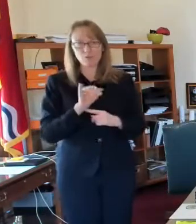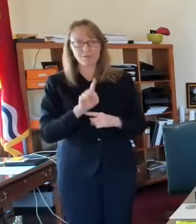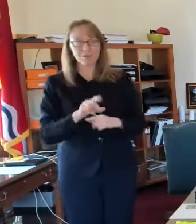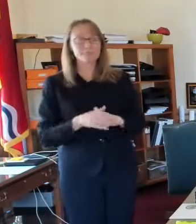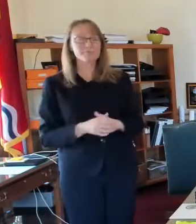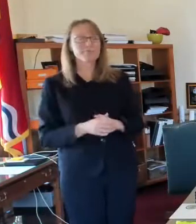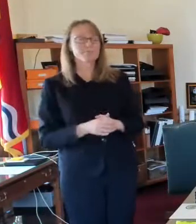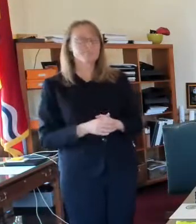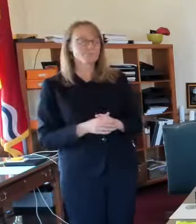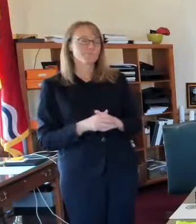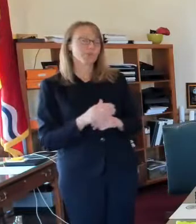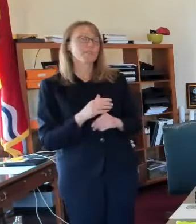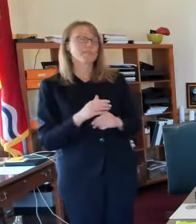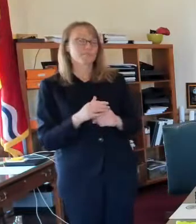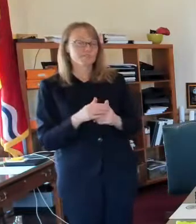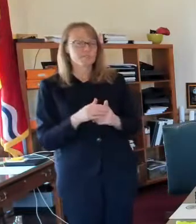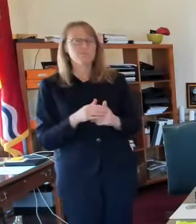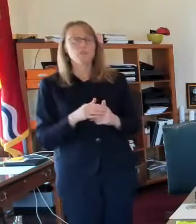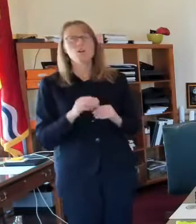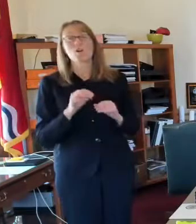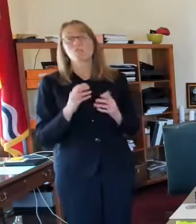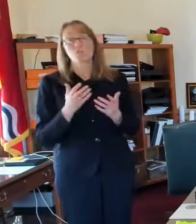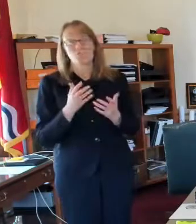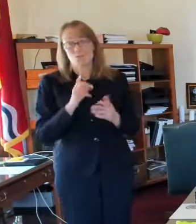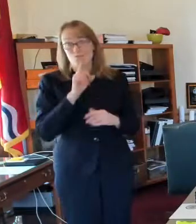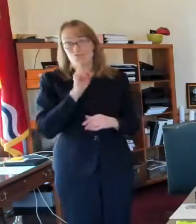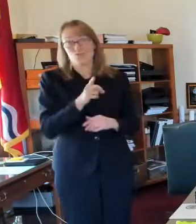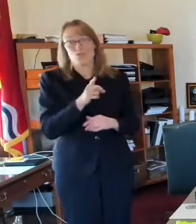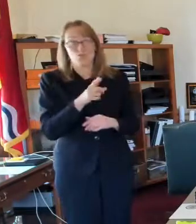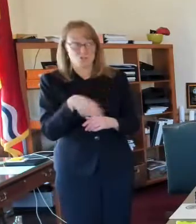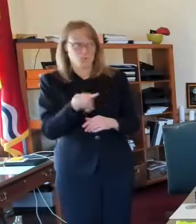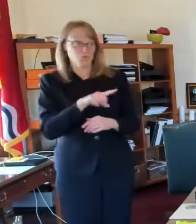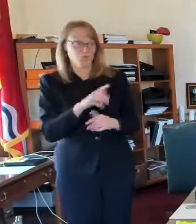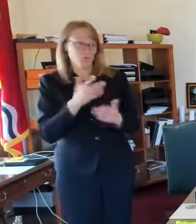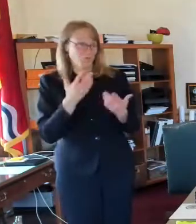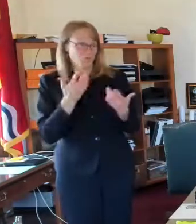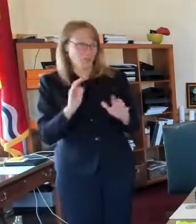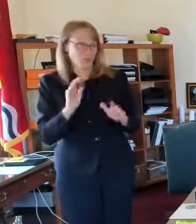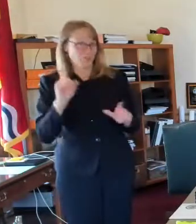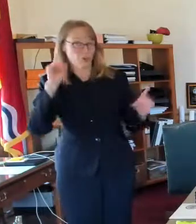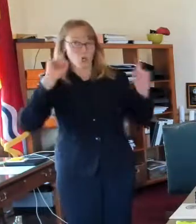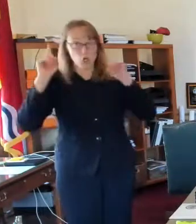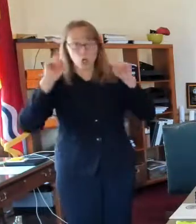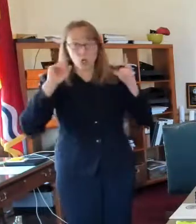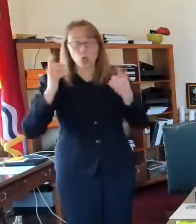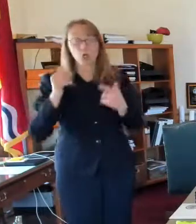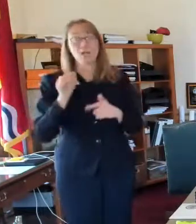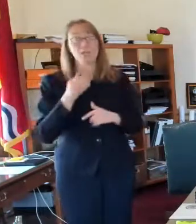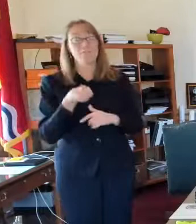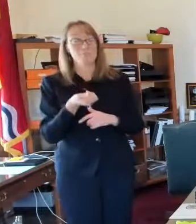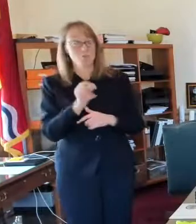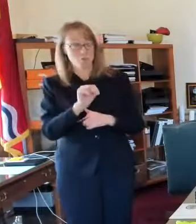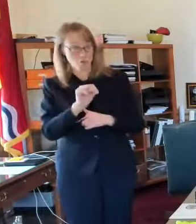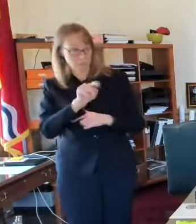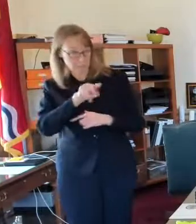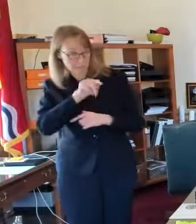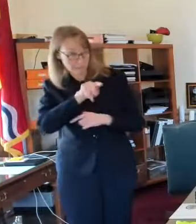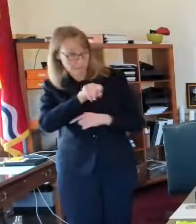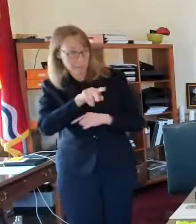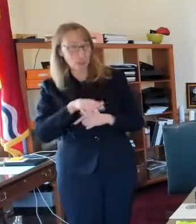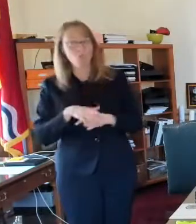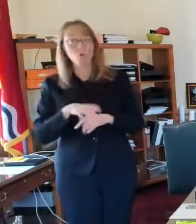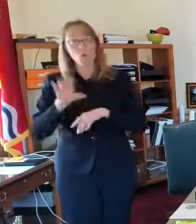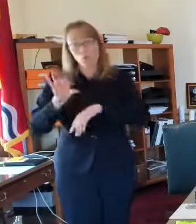So as you've no doubt heard, if you've turned on the TV or turned on your computer, COVID is